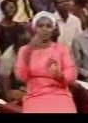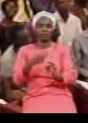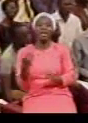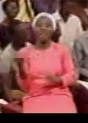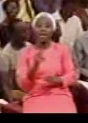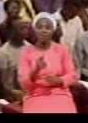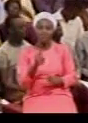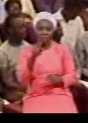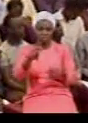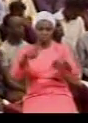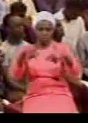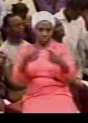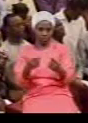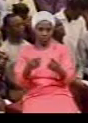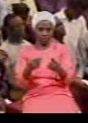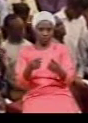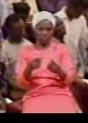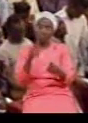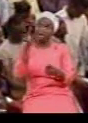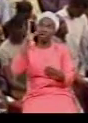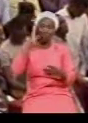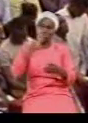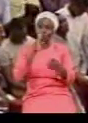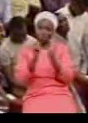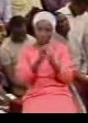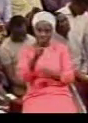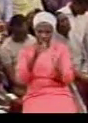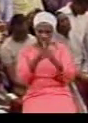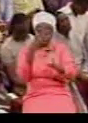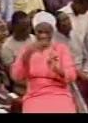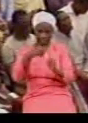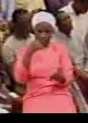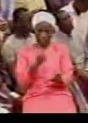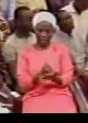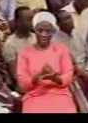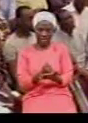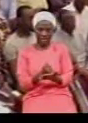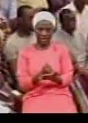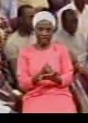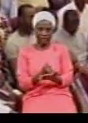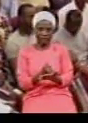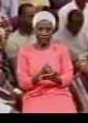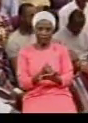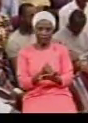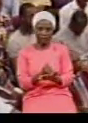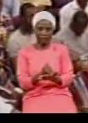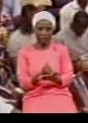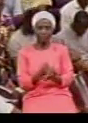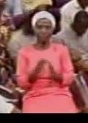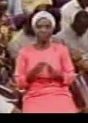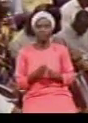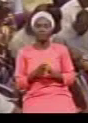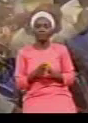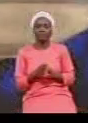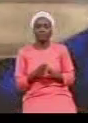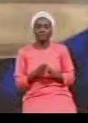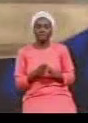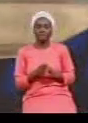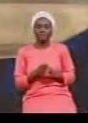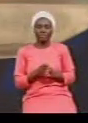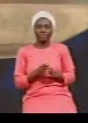thou goest, it will be with you in Jesus' name. Look at the contagious